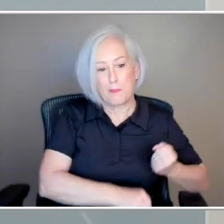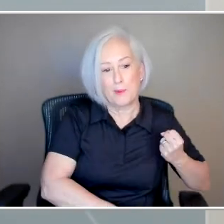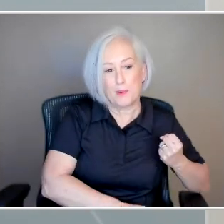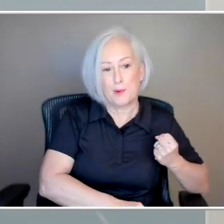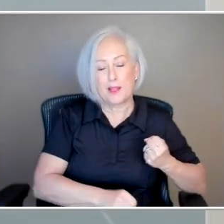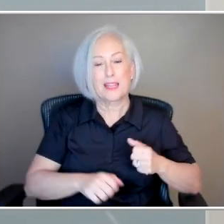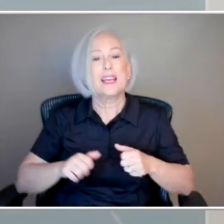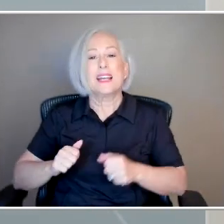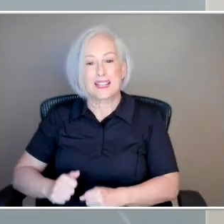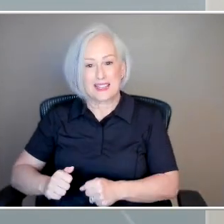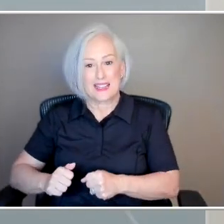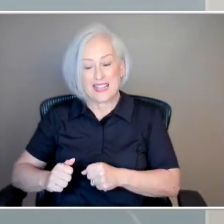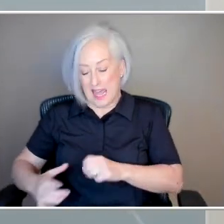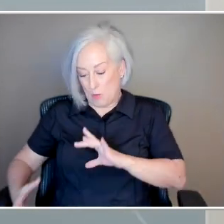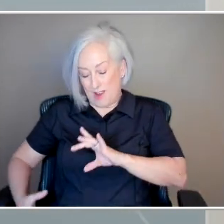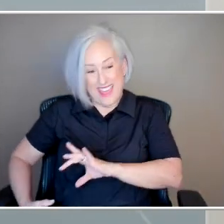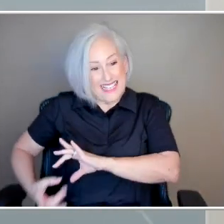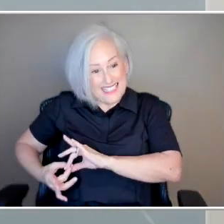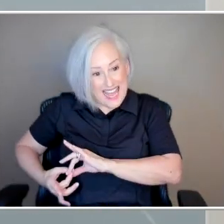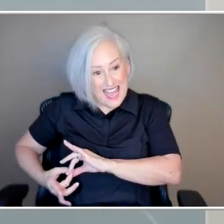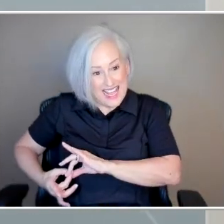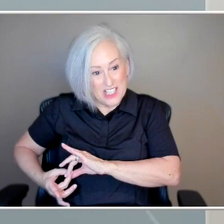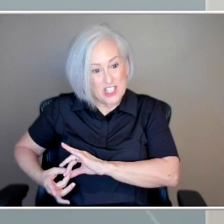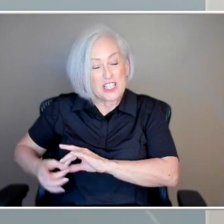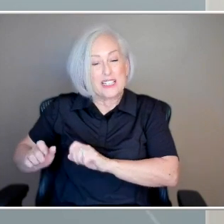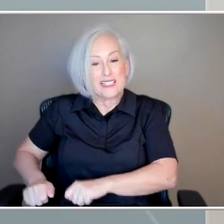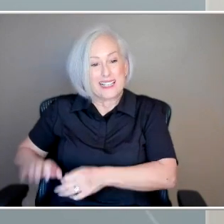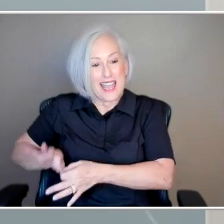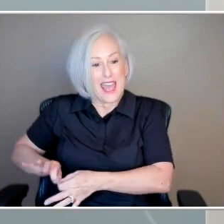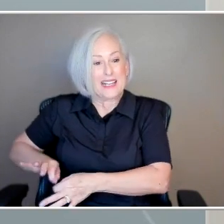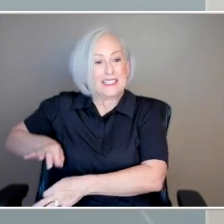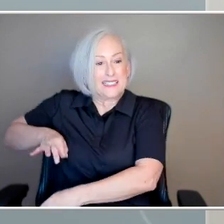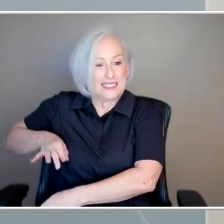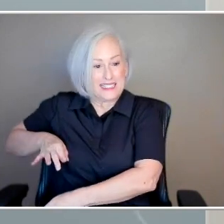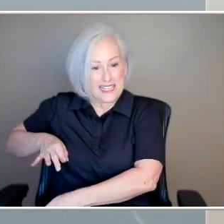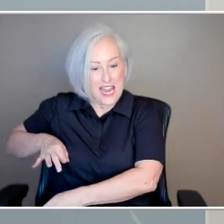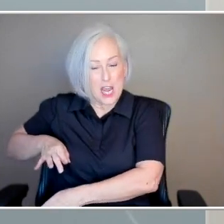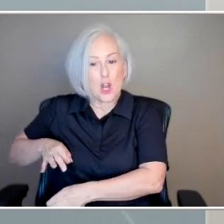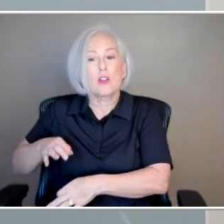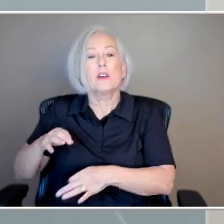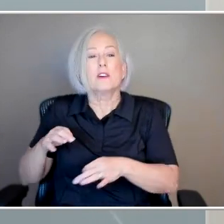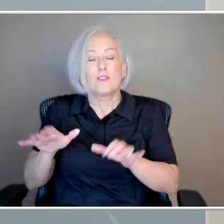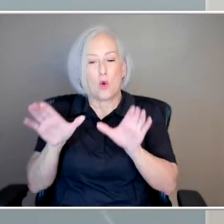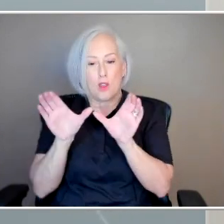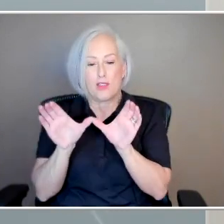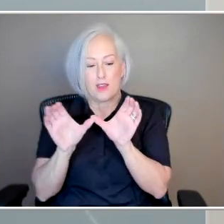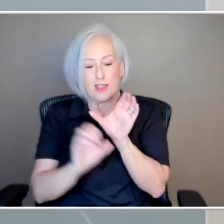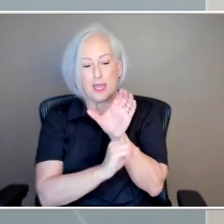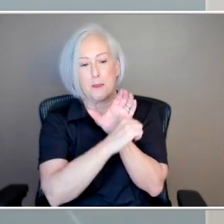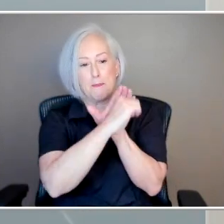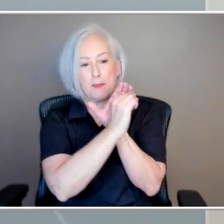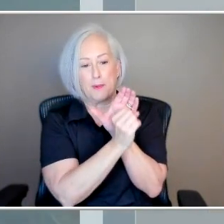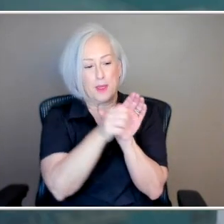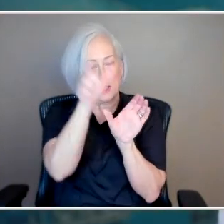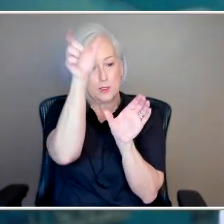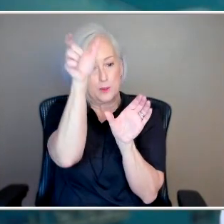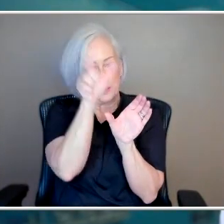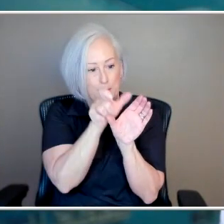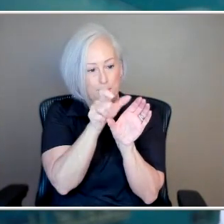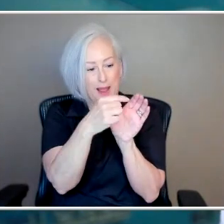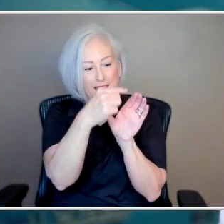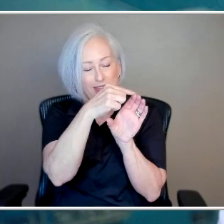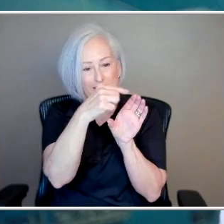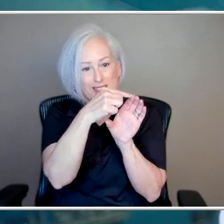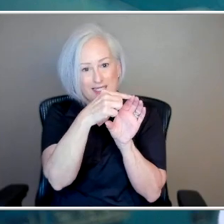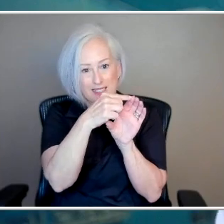common attachment. Is it a pretty common ailment for anybody in sports? It's a common problem. It's also